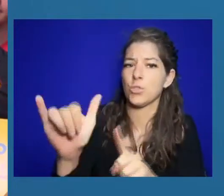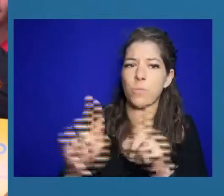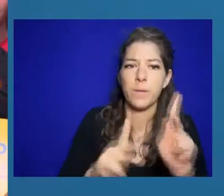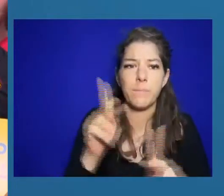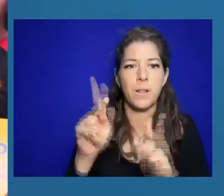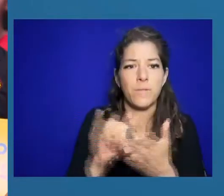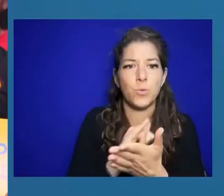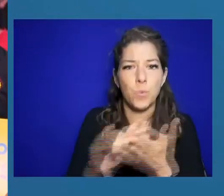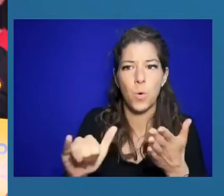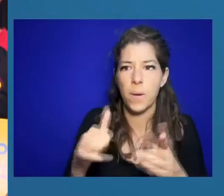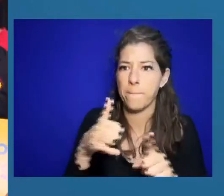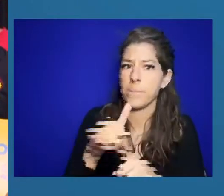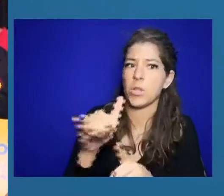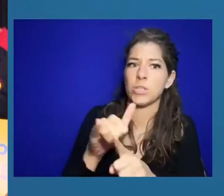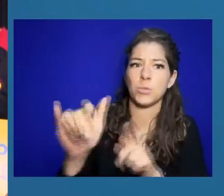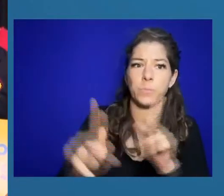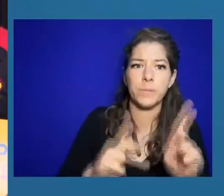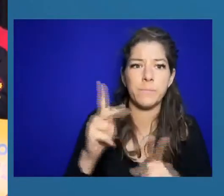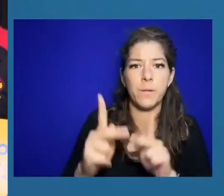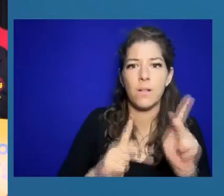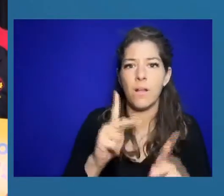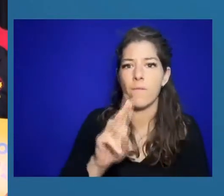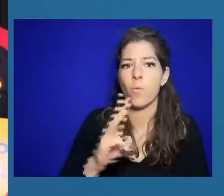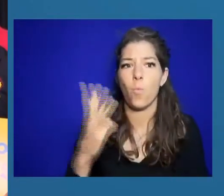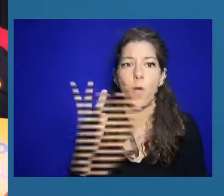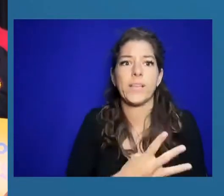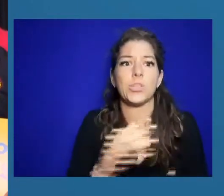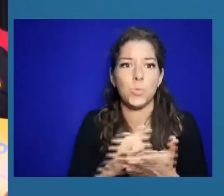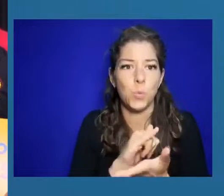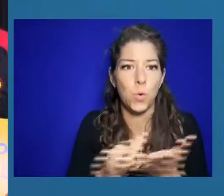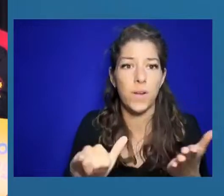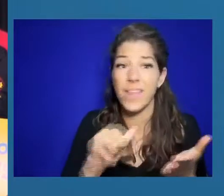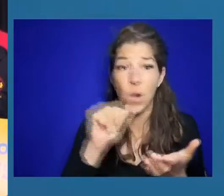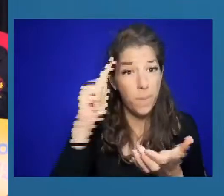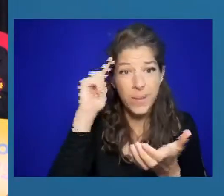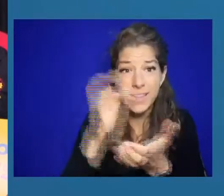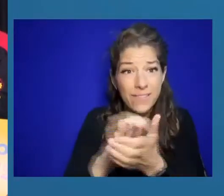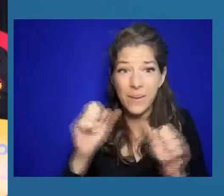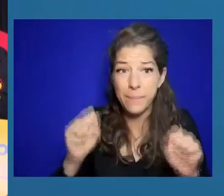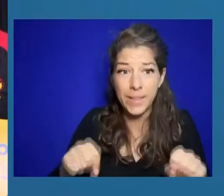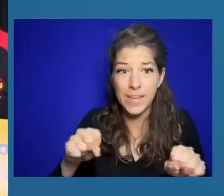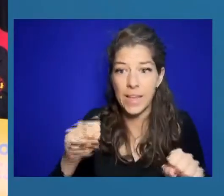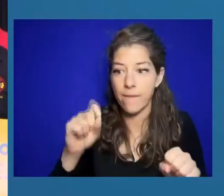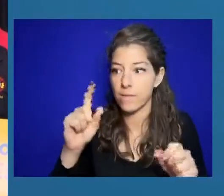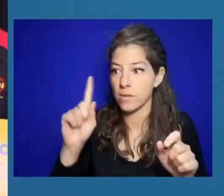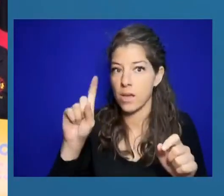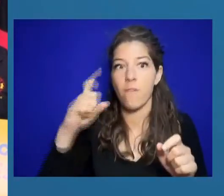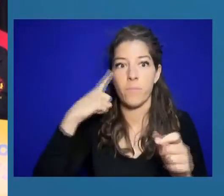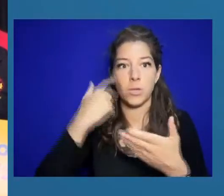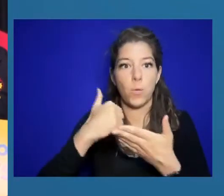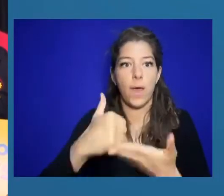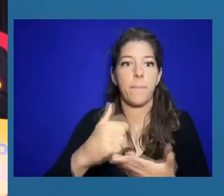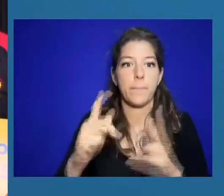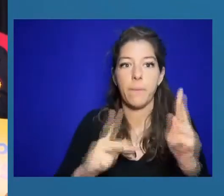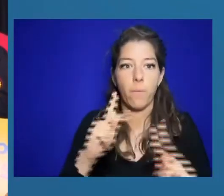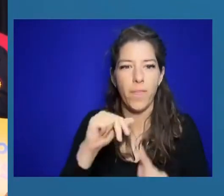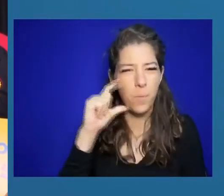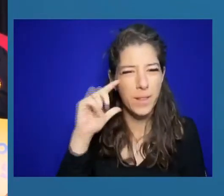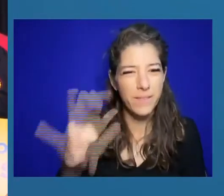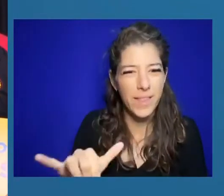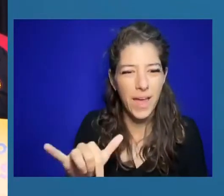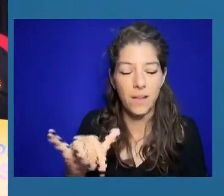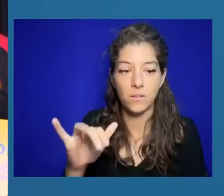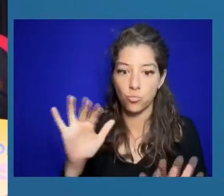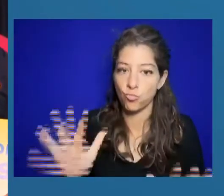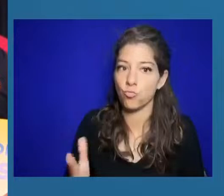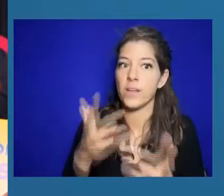York, and bullies to the people of Western New York. They don't believe in the ability of government to help people raise themselves up